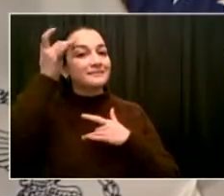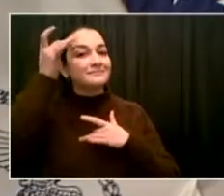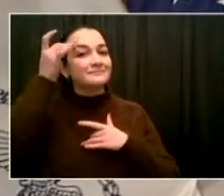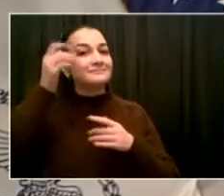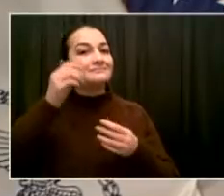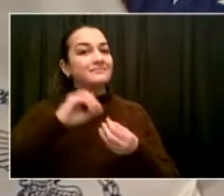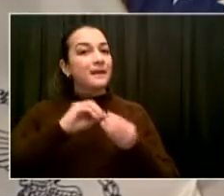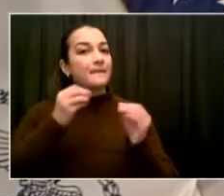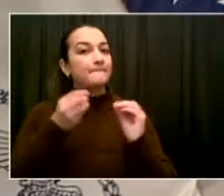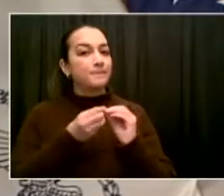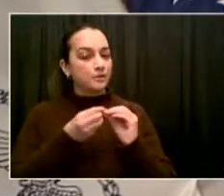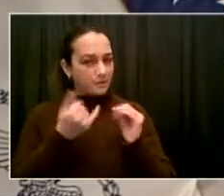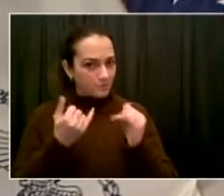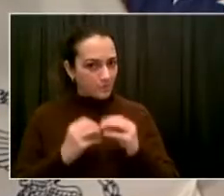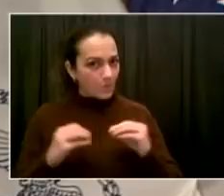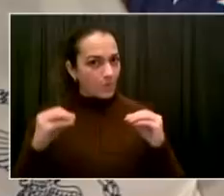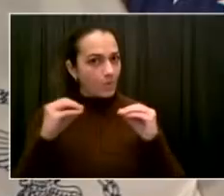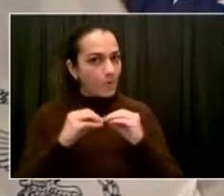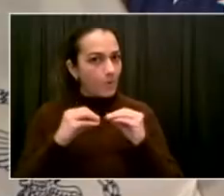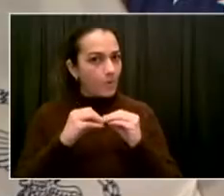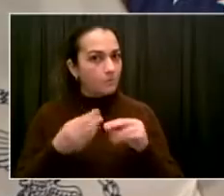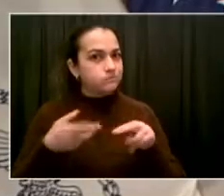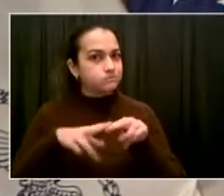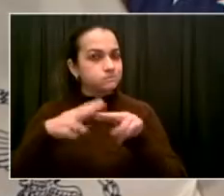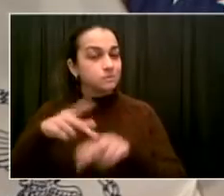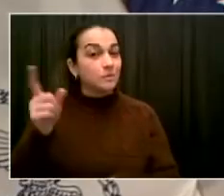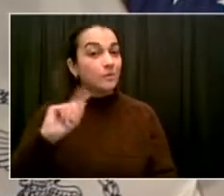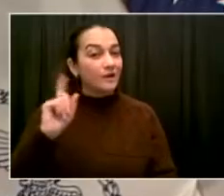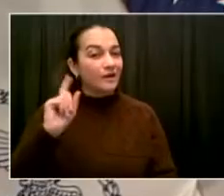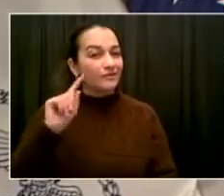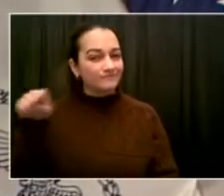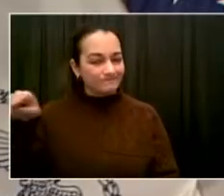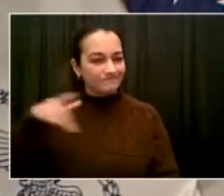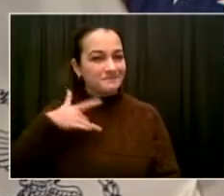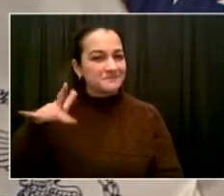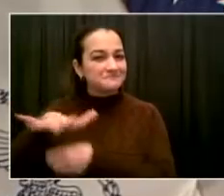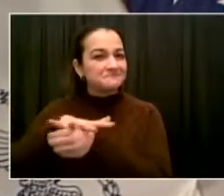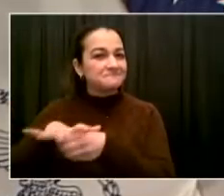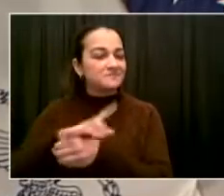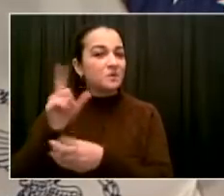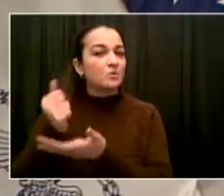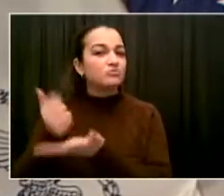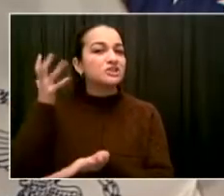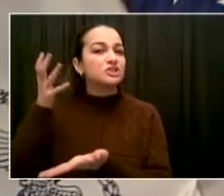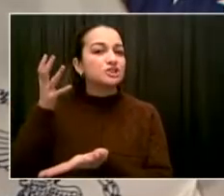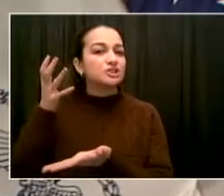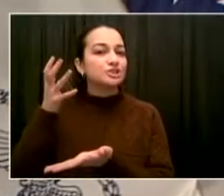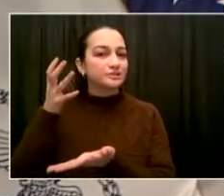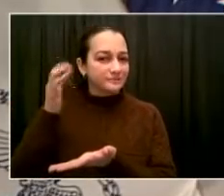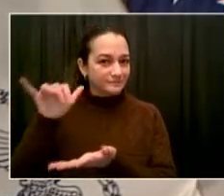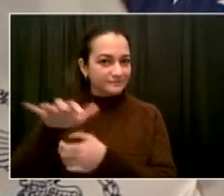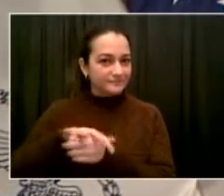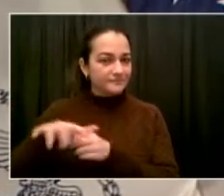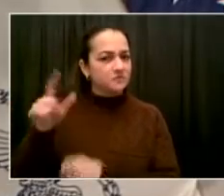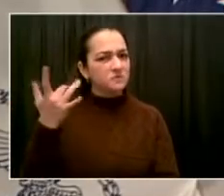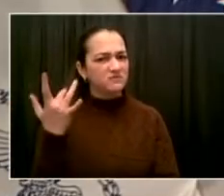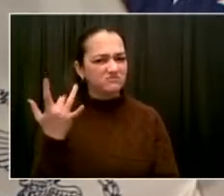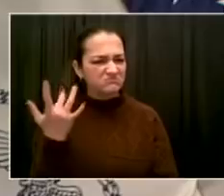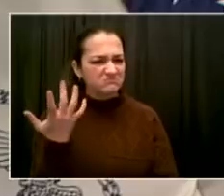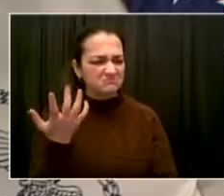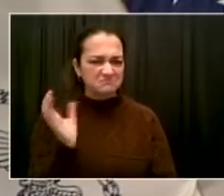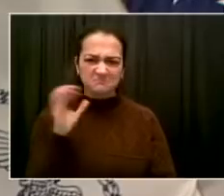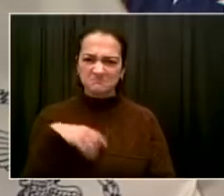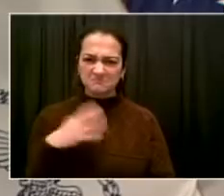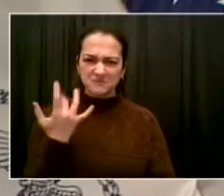cases are being recorded with people's home addresses that they provide and not the locations of the testing centers. Well, that's a very